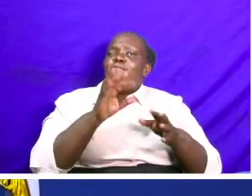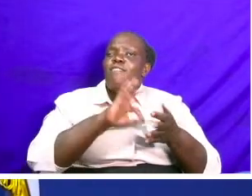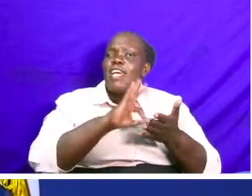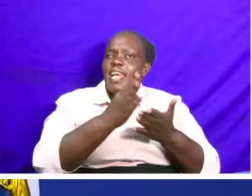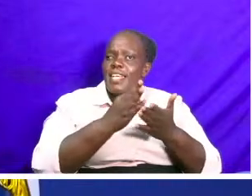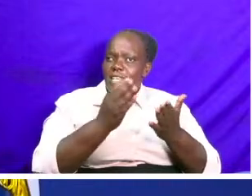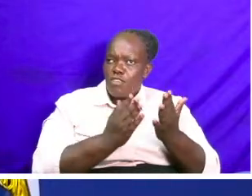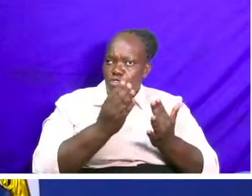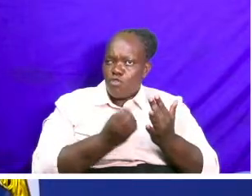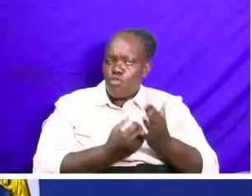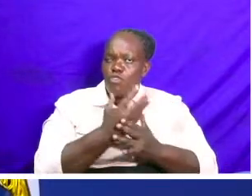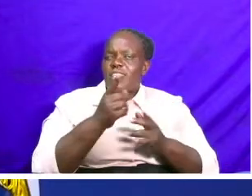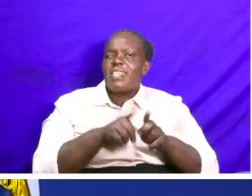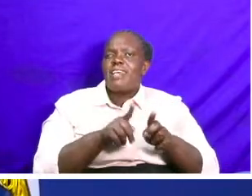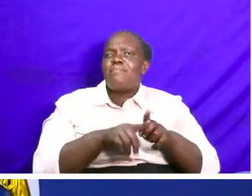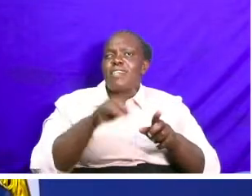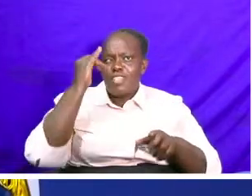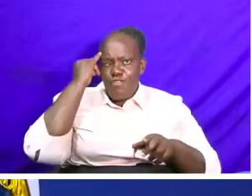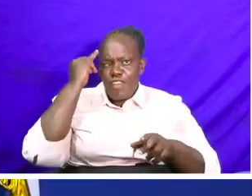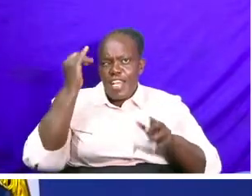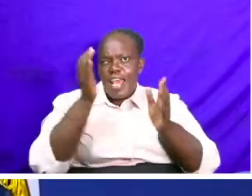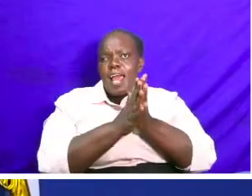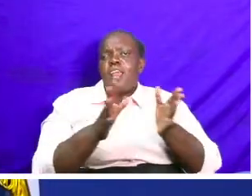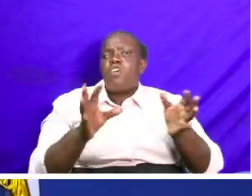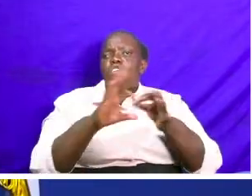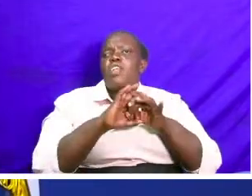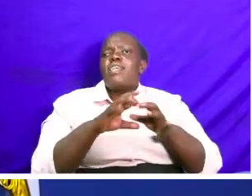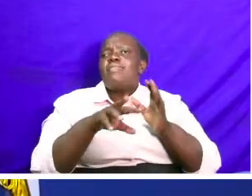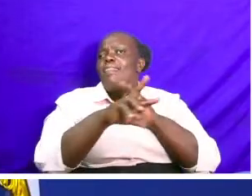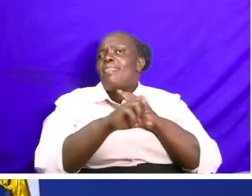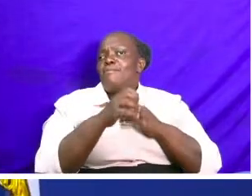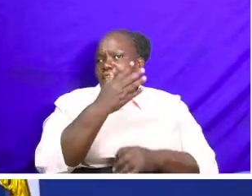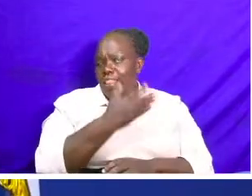crossing borders, demands innovative and coordinated responses.